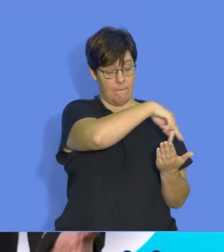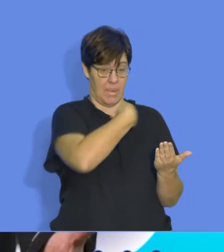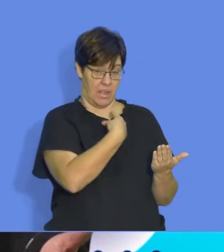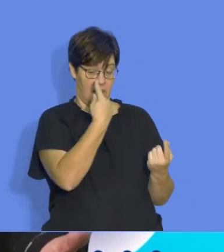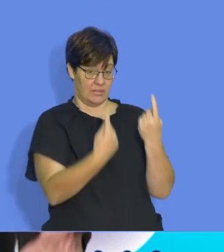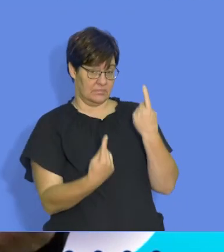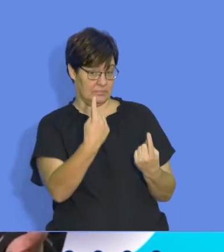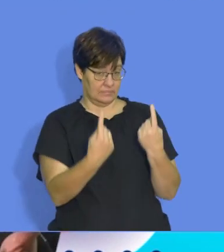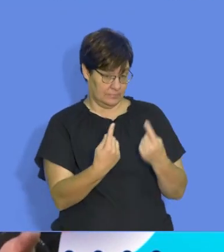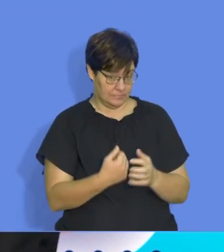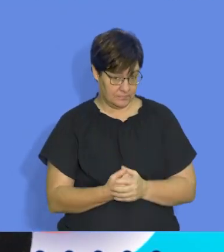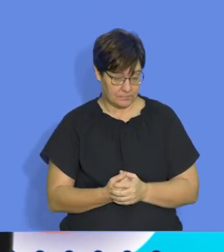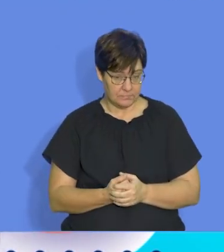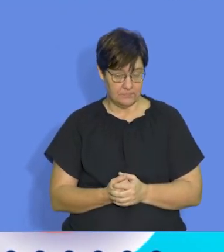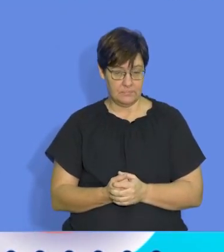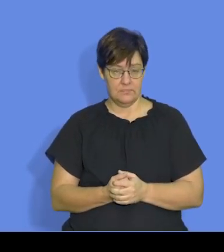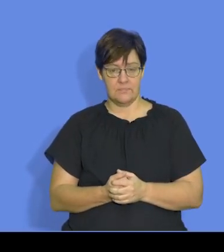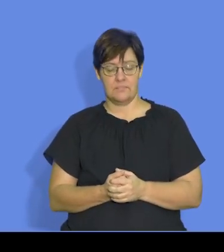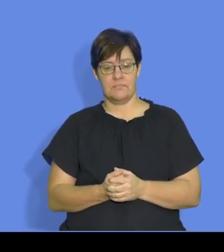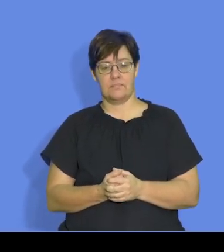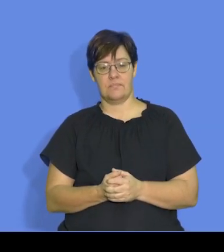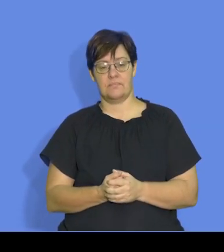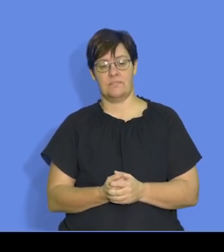whether we're owing SARS or they're owing us.